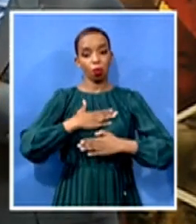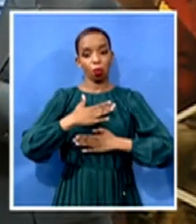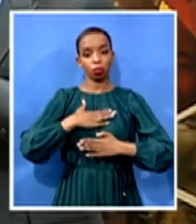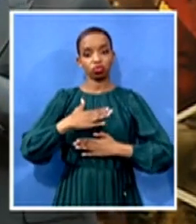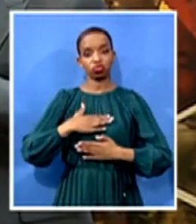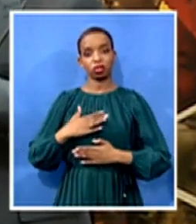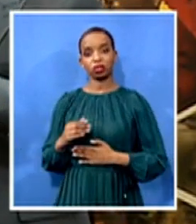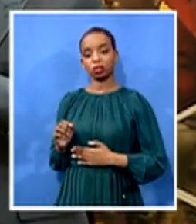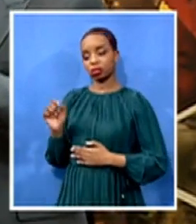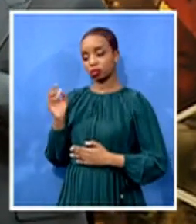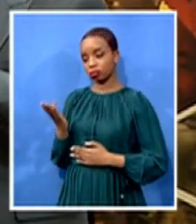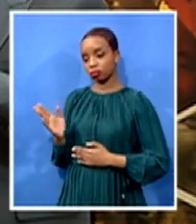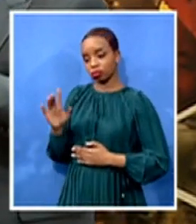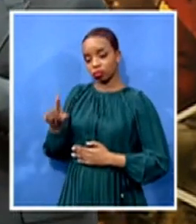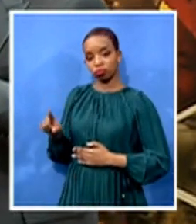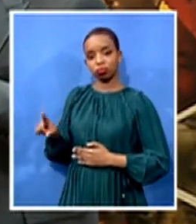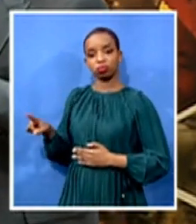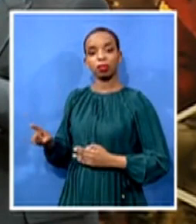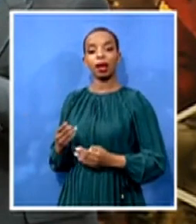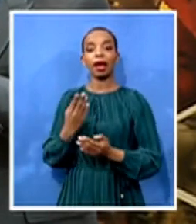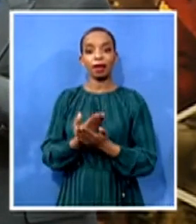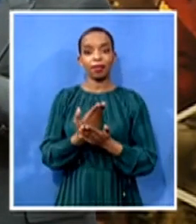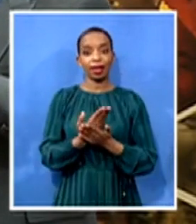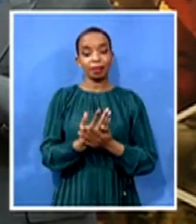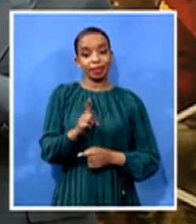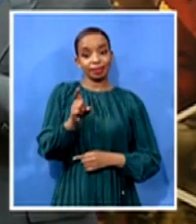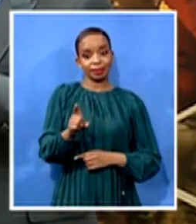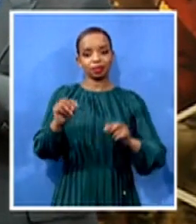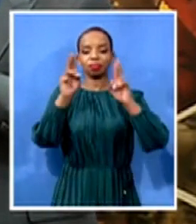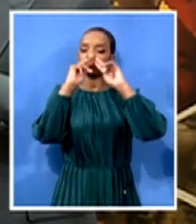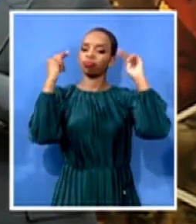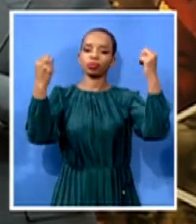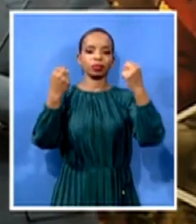availability is a national problem of demand and supply. In the Eastern Cape,